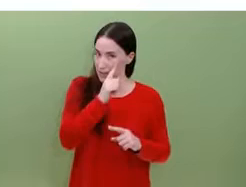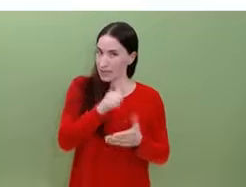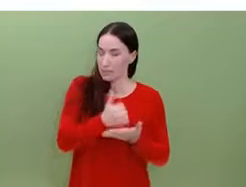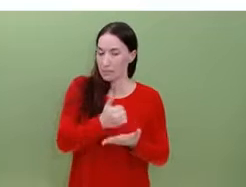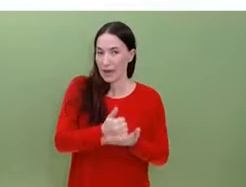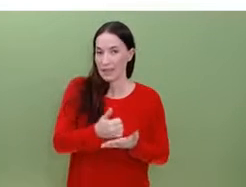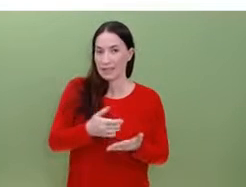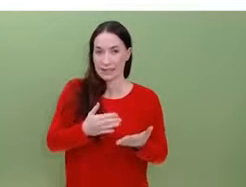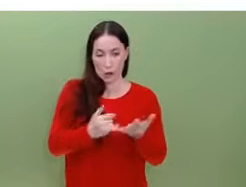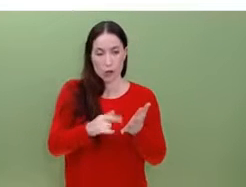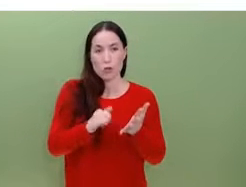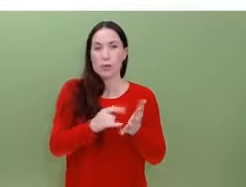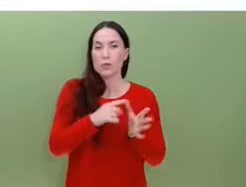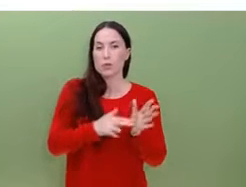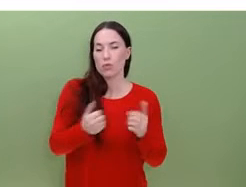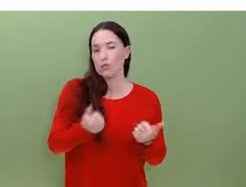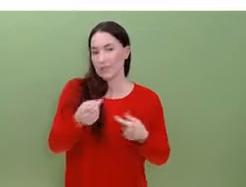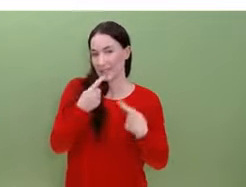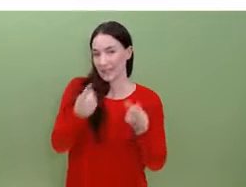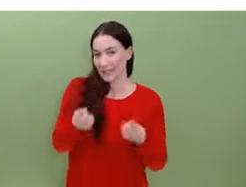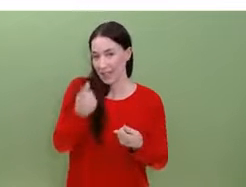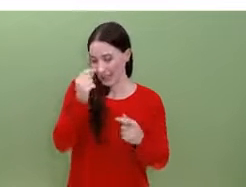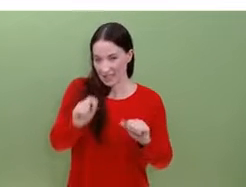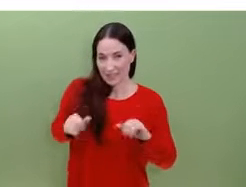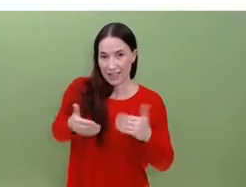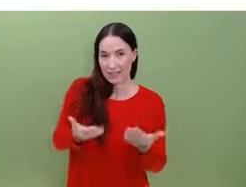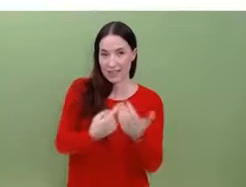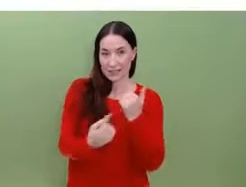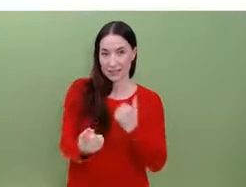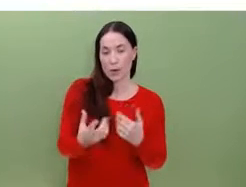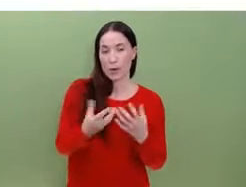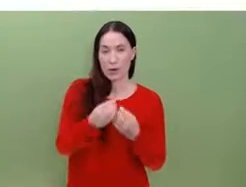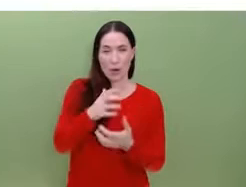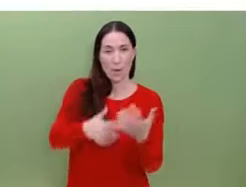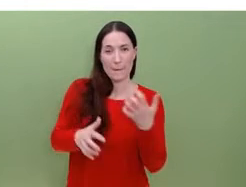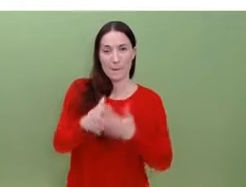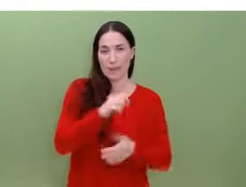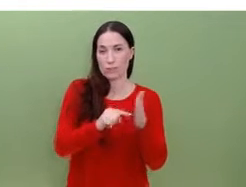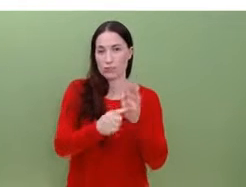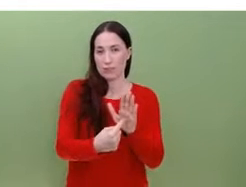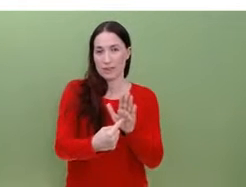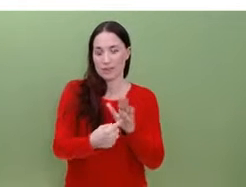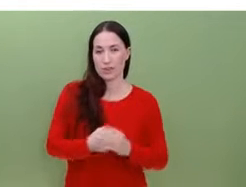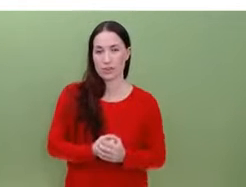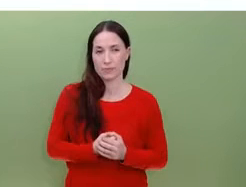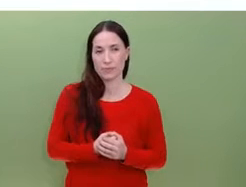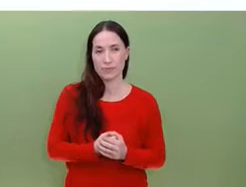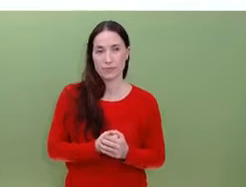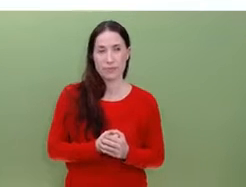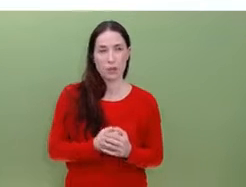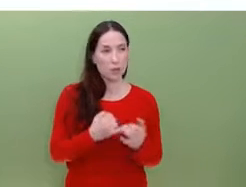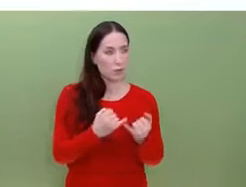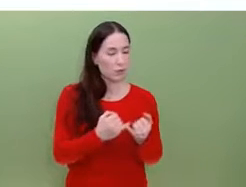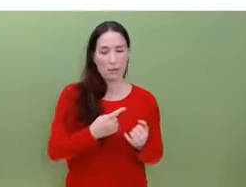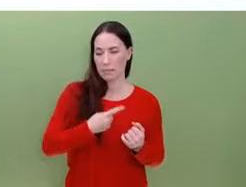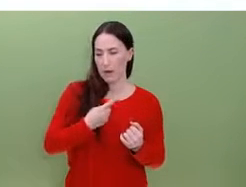can be delivered to individuals with really quite complex presentations. So Susan and I, amongst others in our